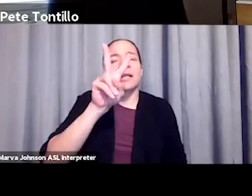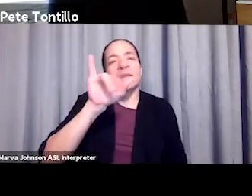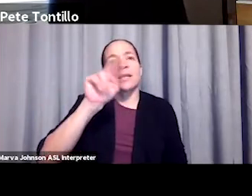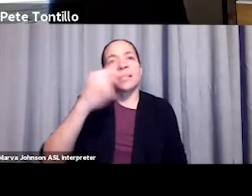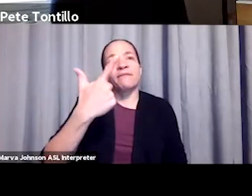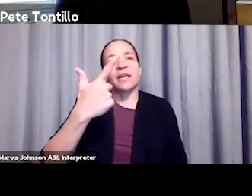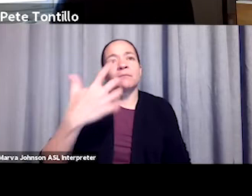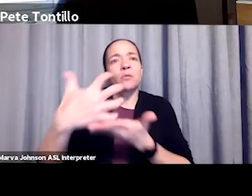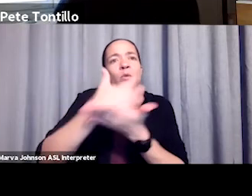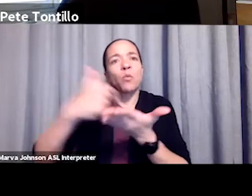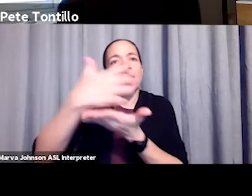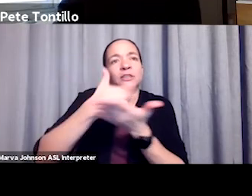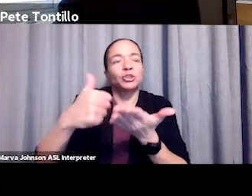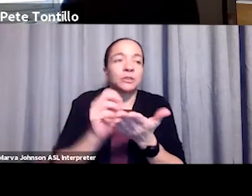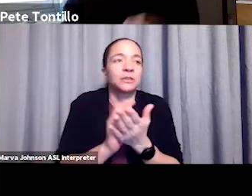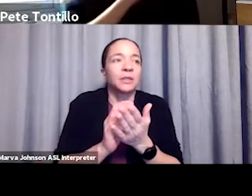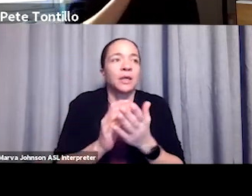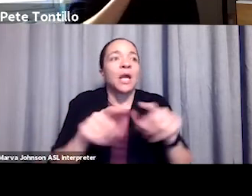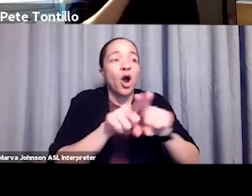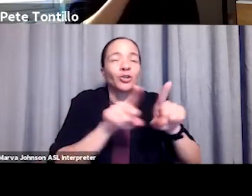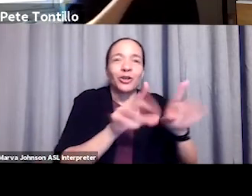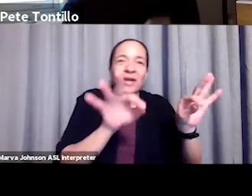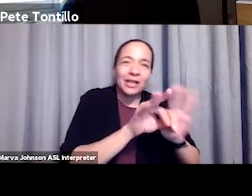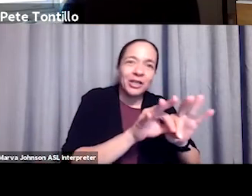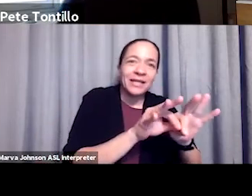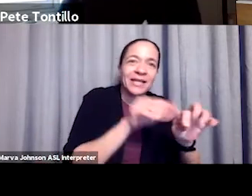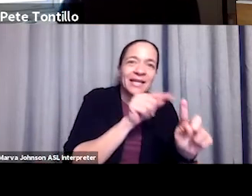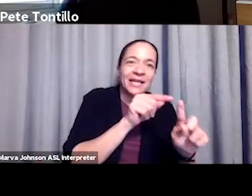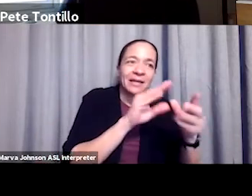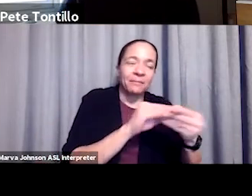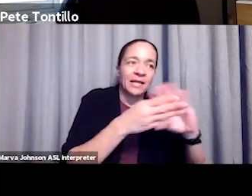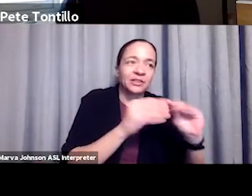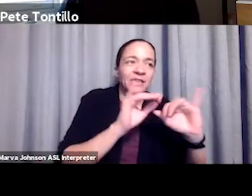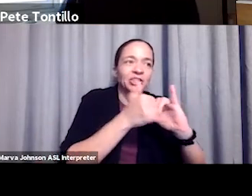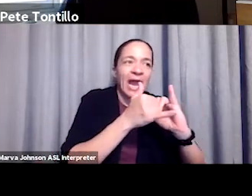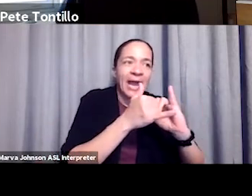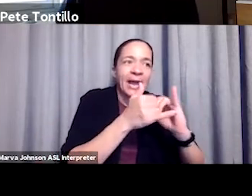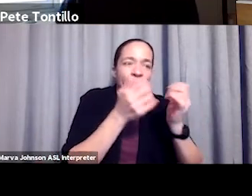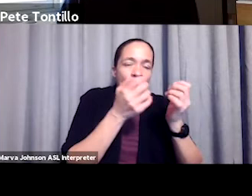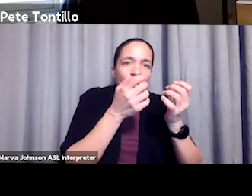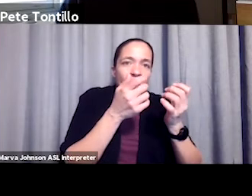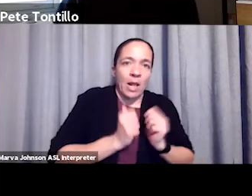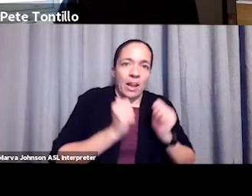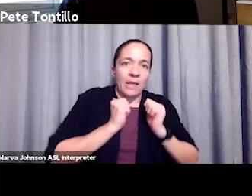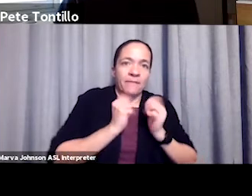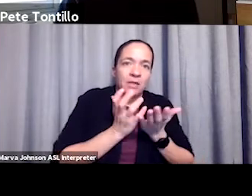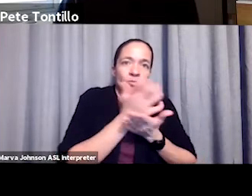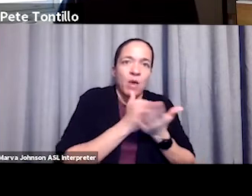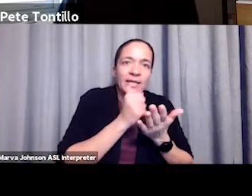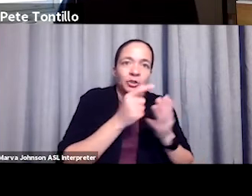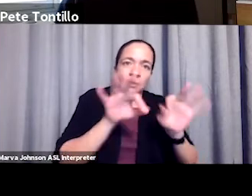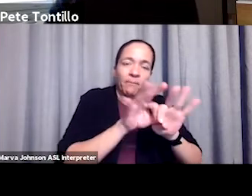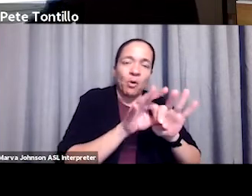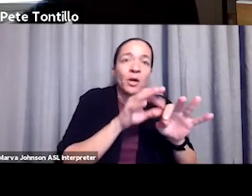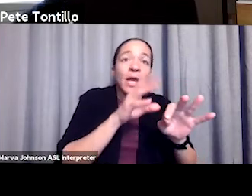this, as well as key messages about the various ways in which living wages are important. For example, good wages can drive